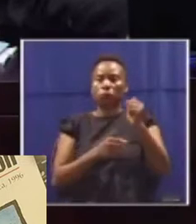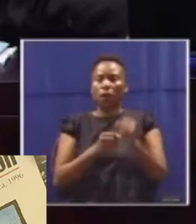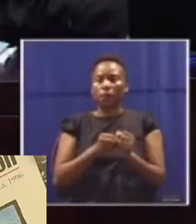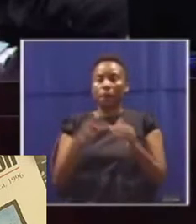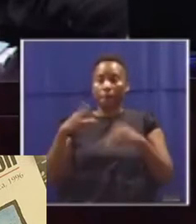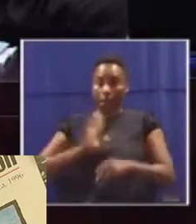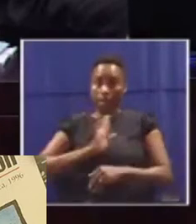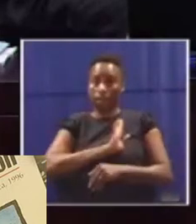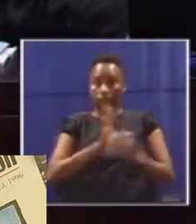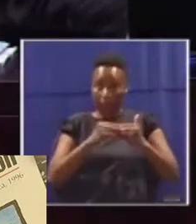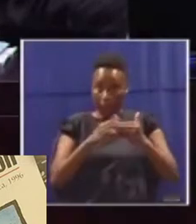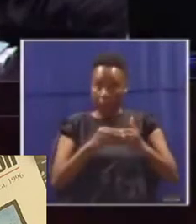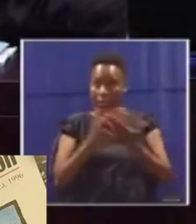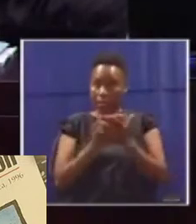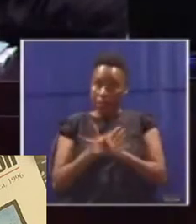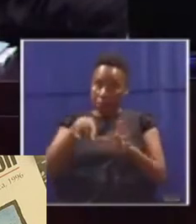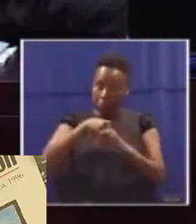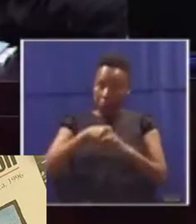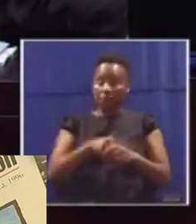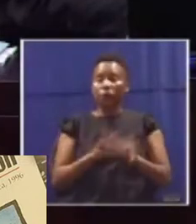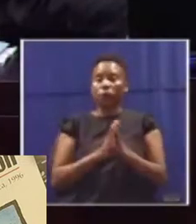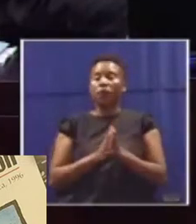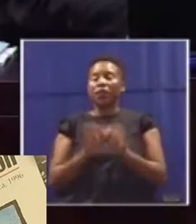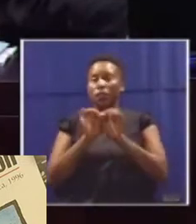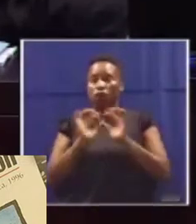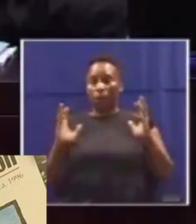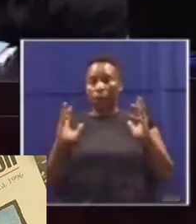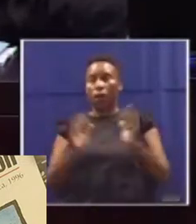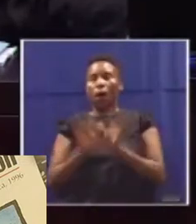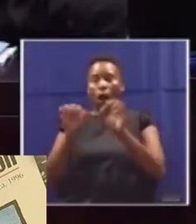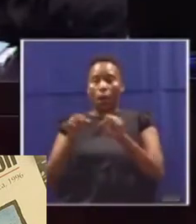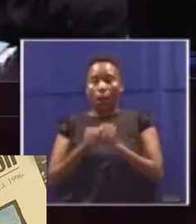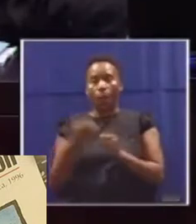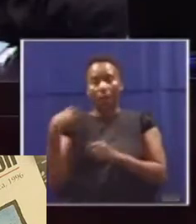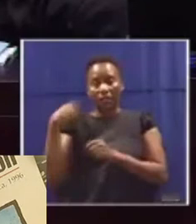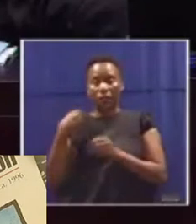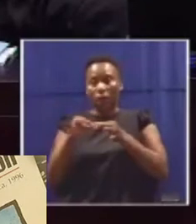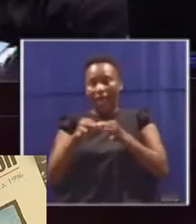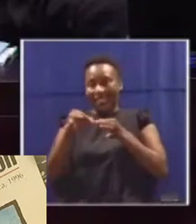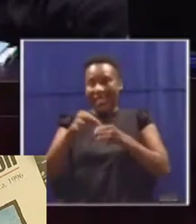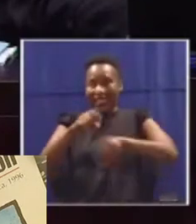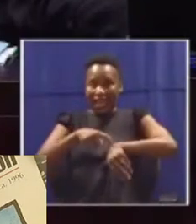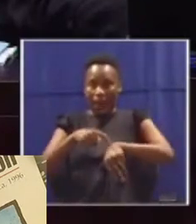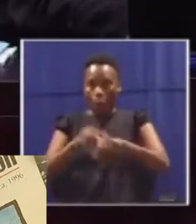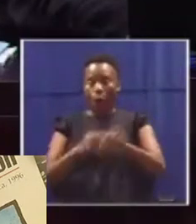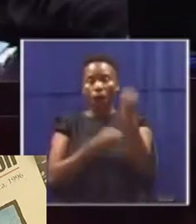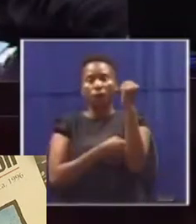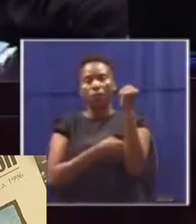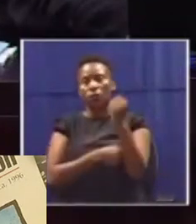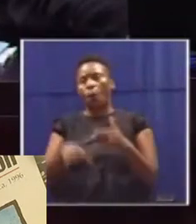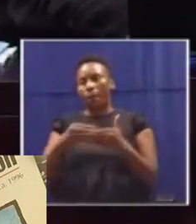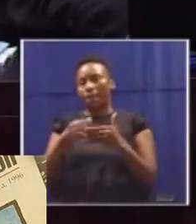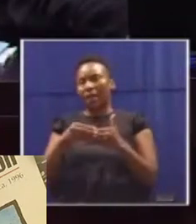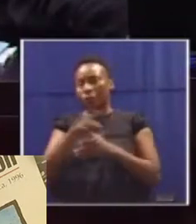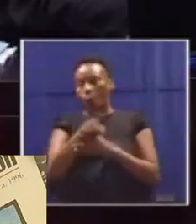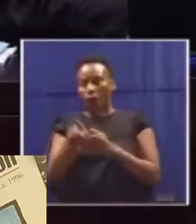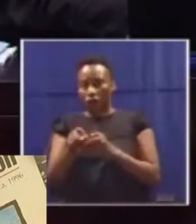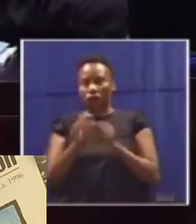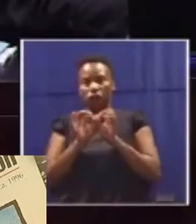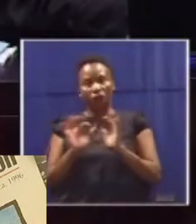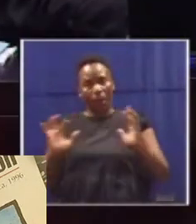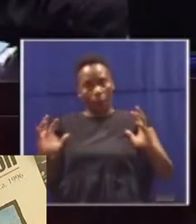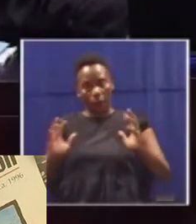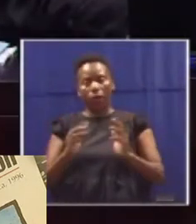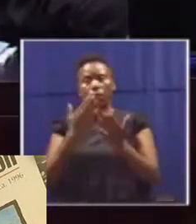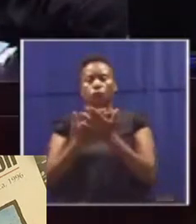Appeal Tribunal. Chairperson, it also allows the minister to extend the term of office of the members of the tribunal.